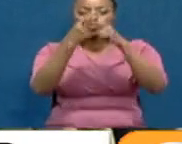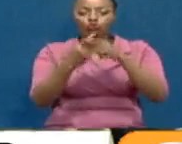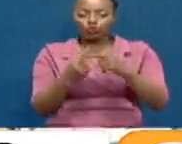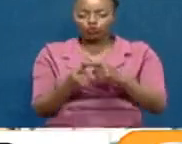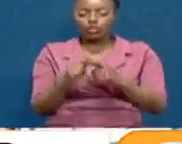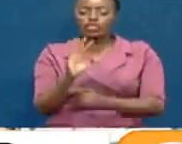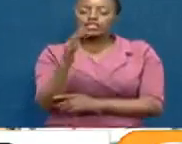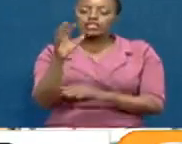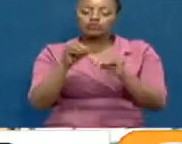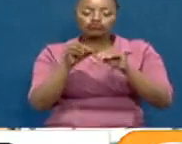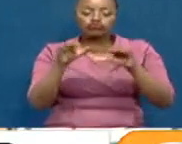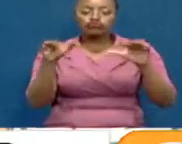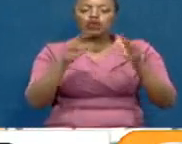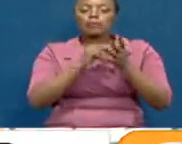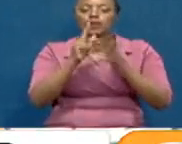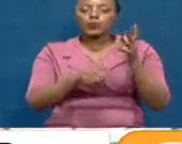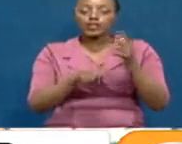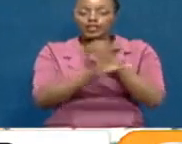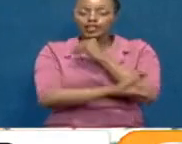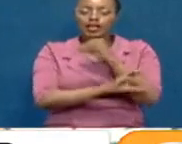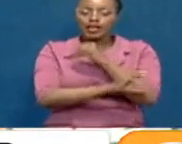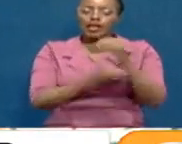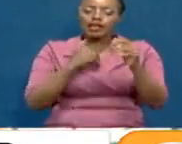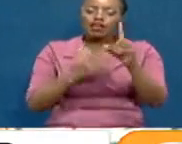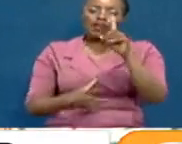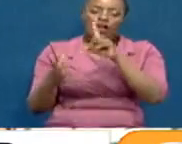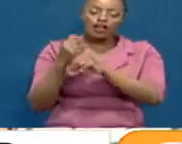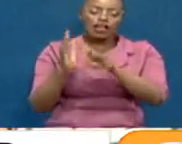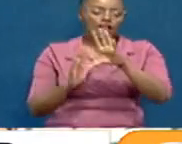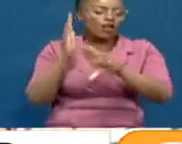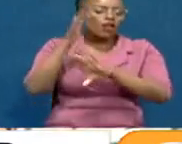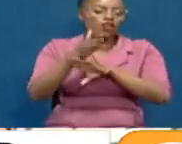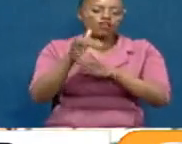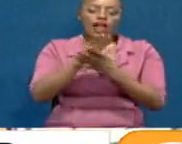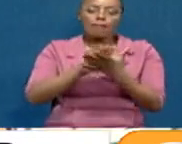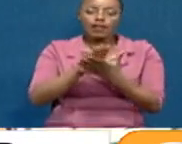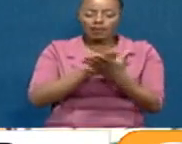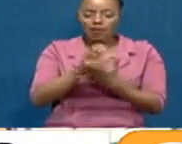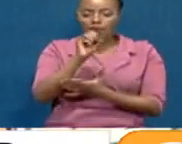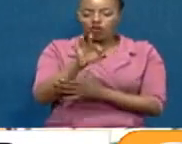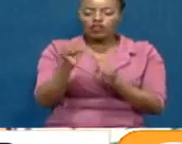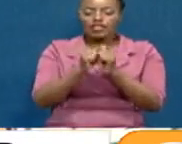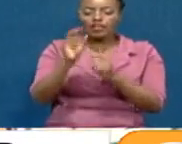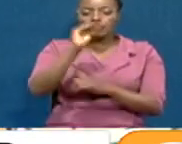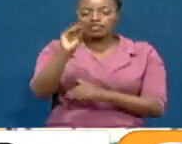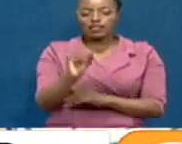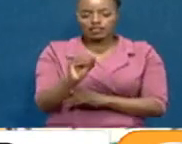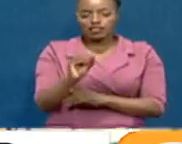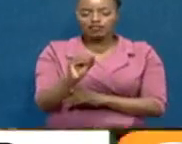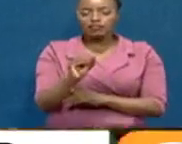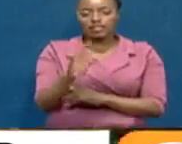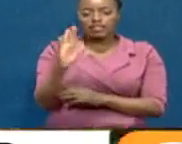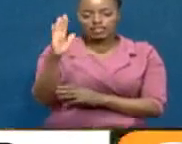This therefore means that the country has been able to attain and surpass a minimum of 10% tree